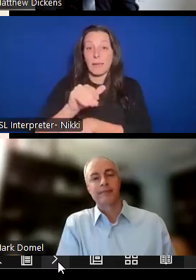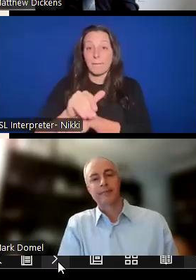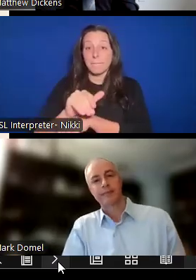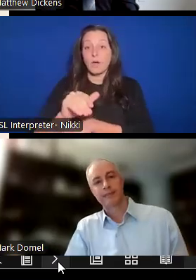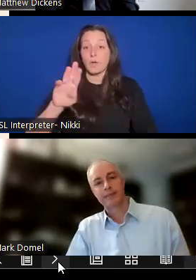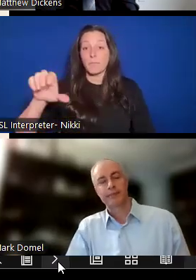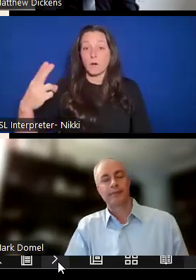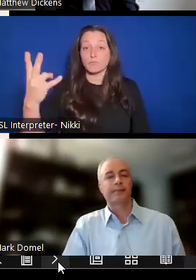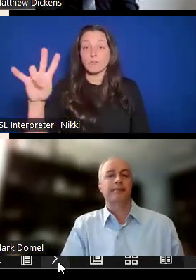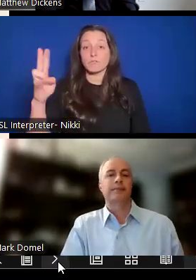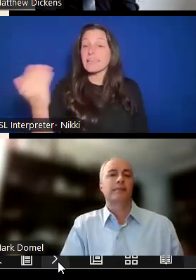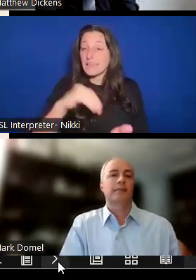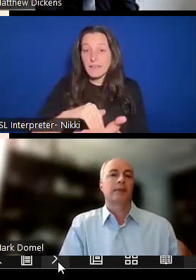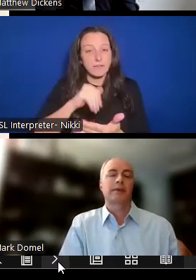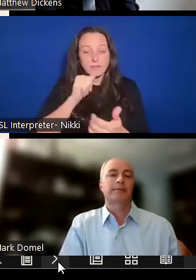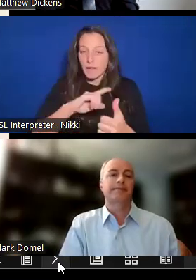first served.